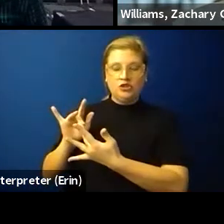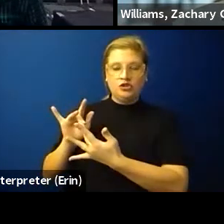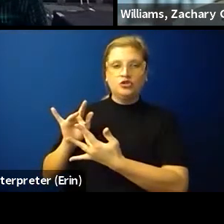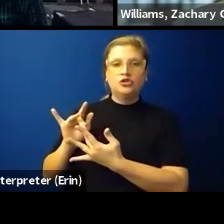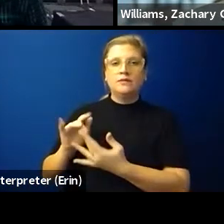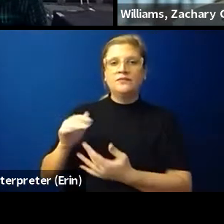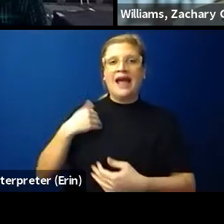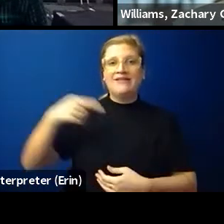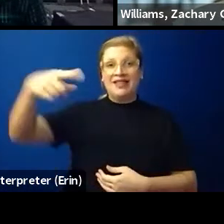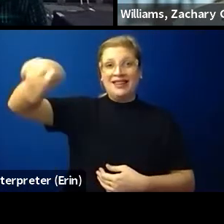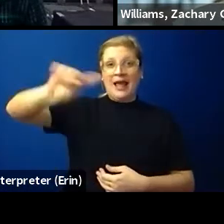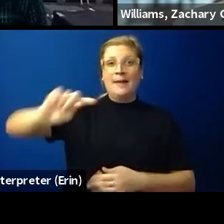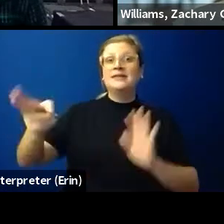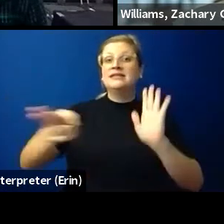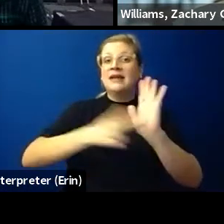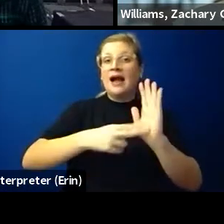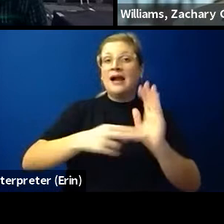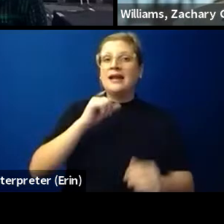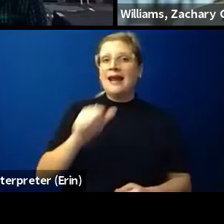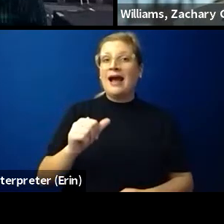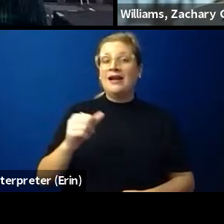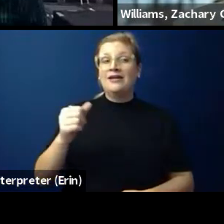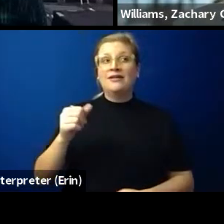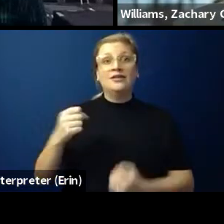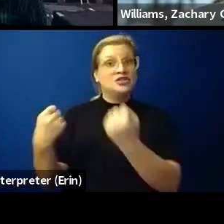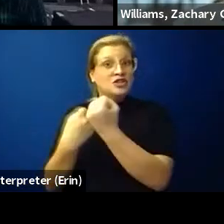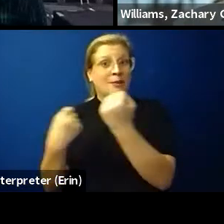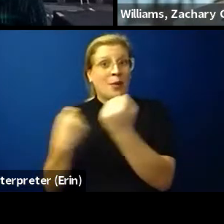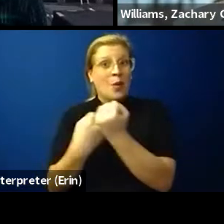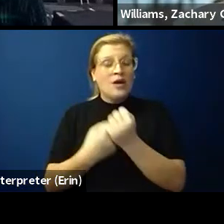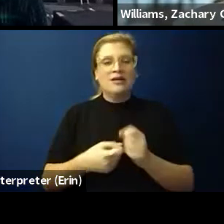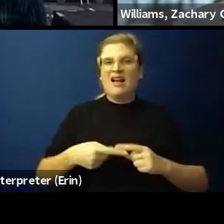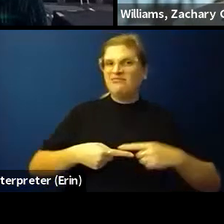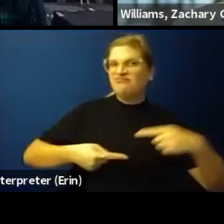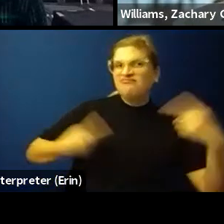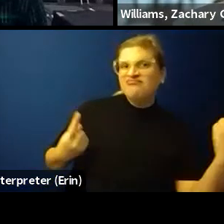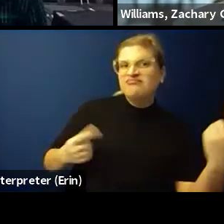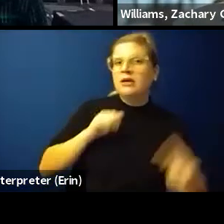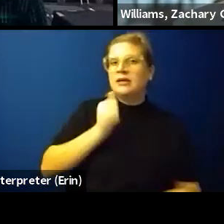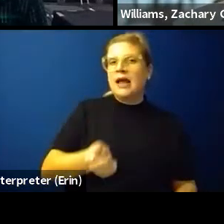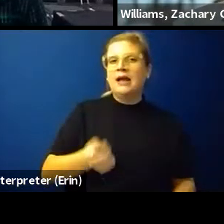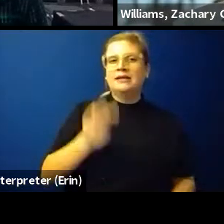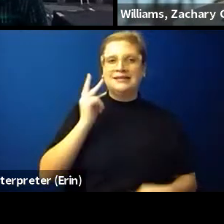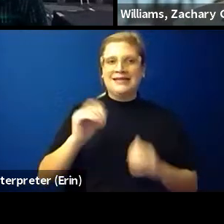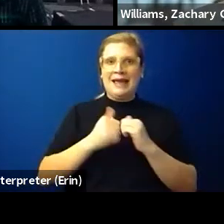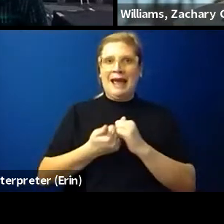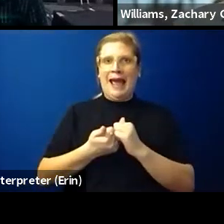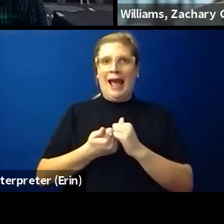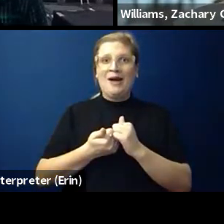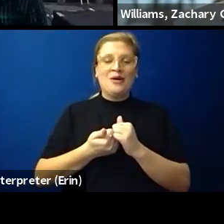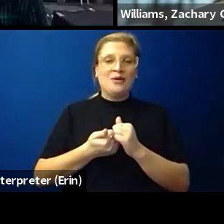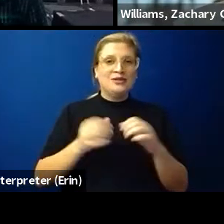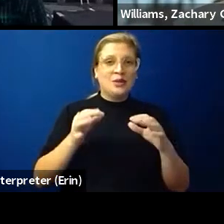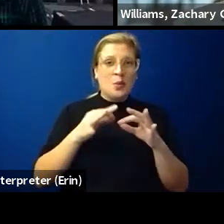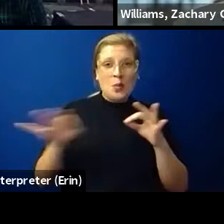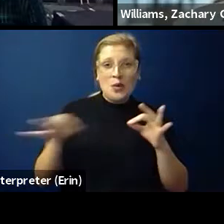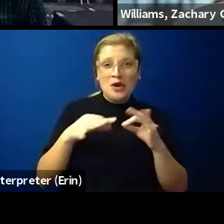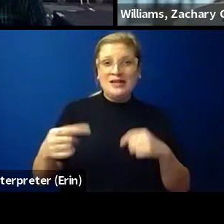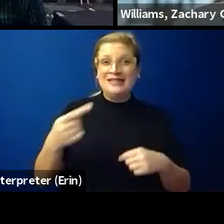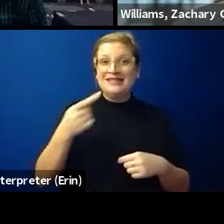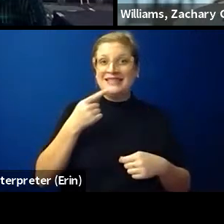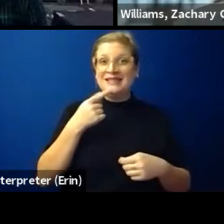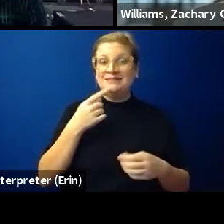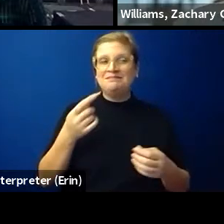to sign saying that they're not for or against, trying to figure out a way to word that so it sounds a bit more positive than I don't